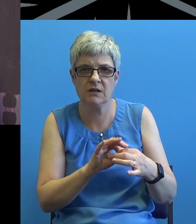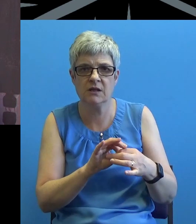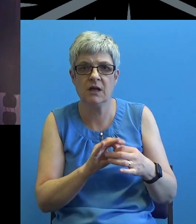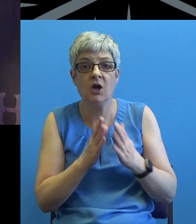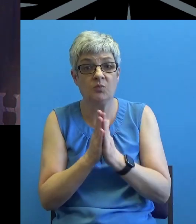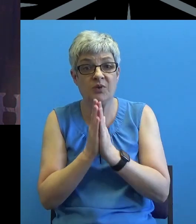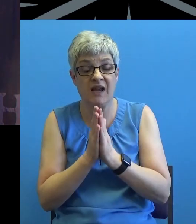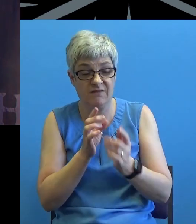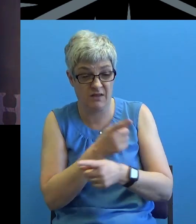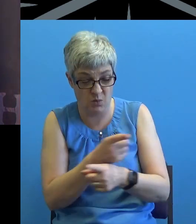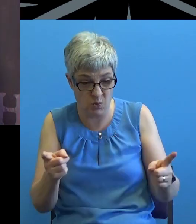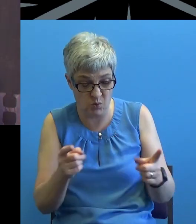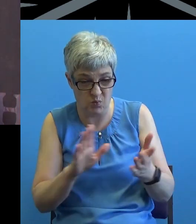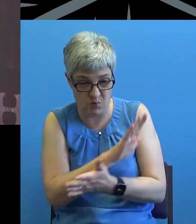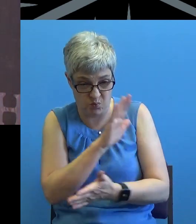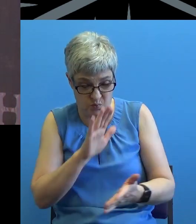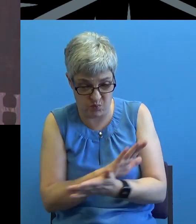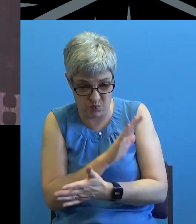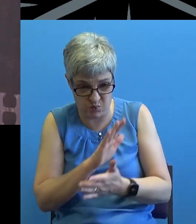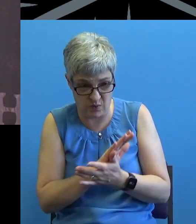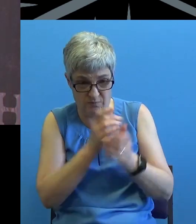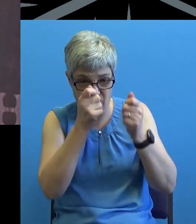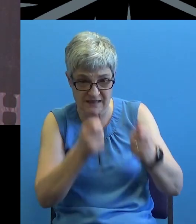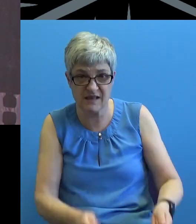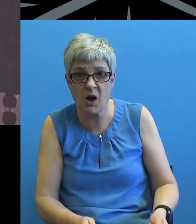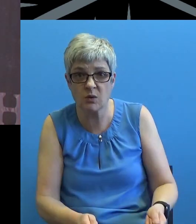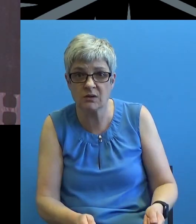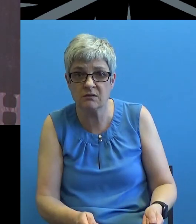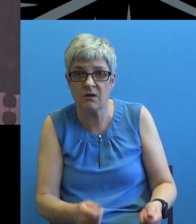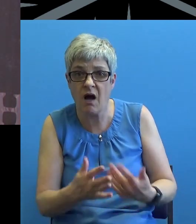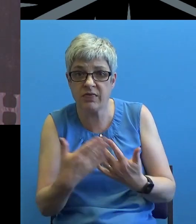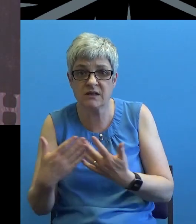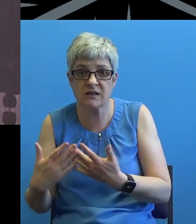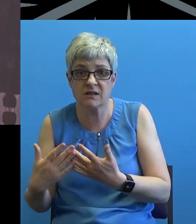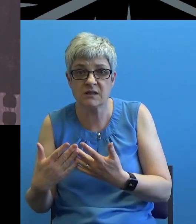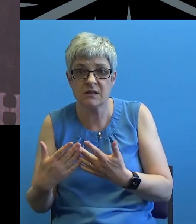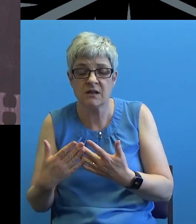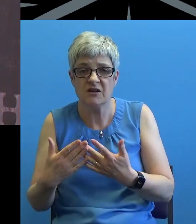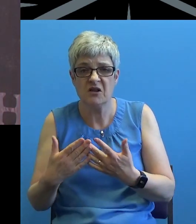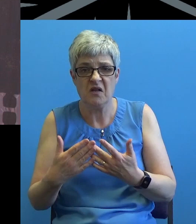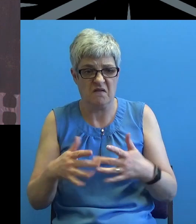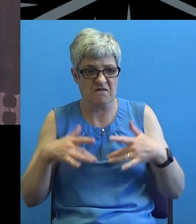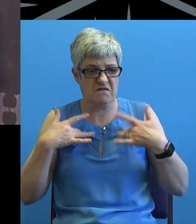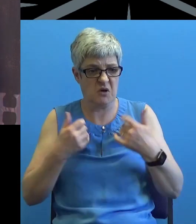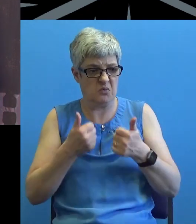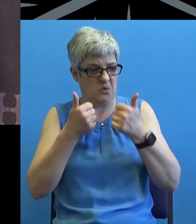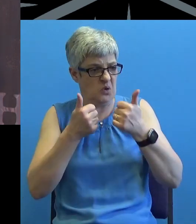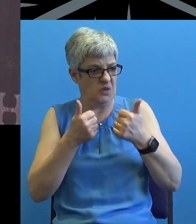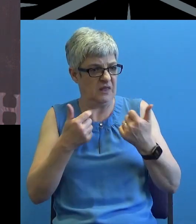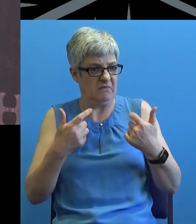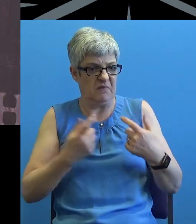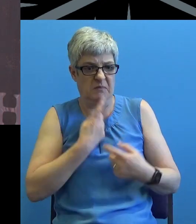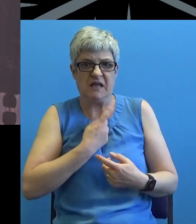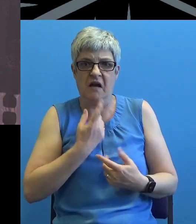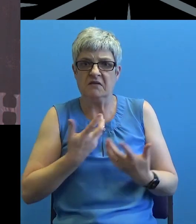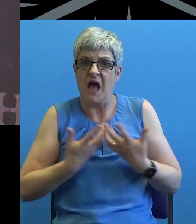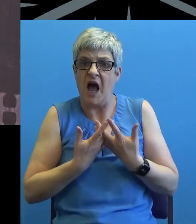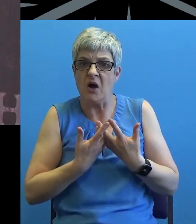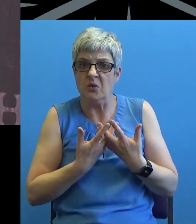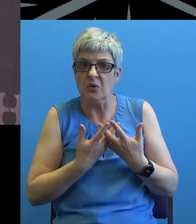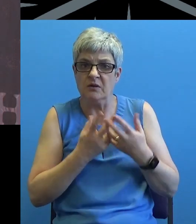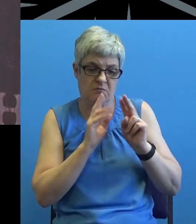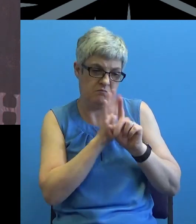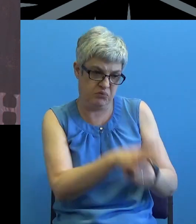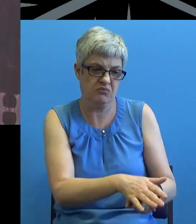We pray for those who take delight in bringing others down, whose only way of feeling good about themselves is to make others